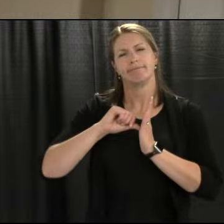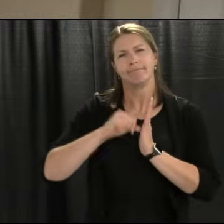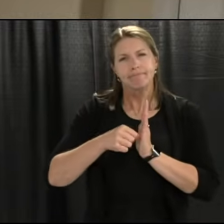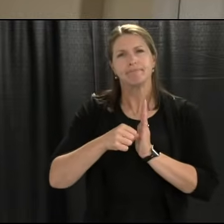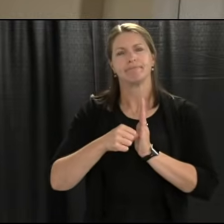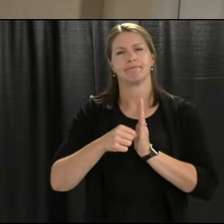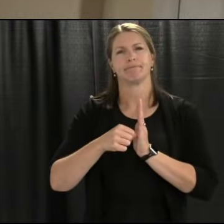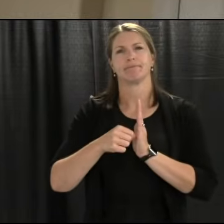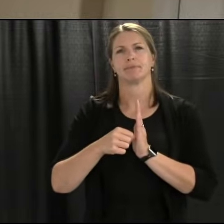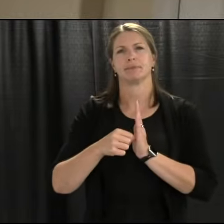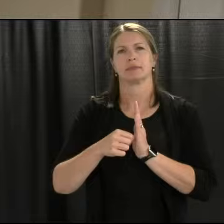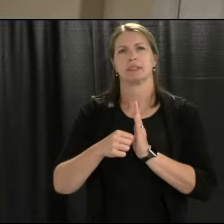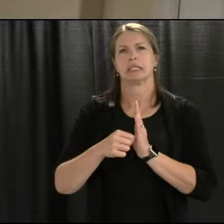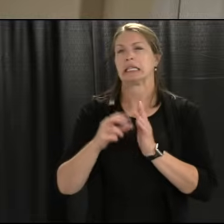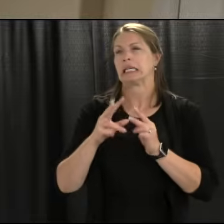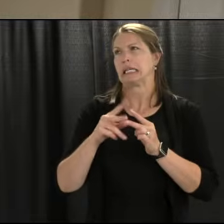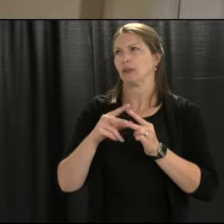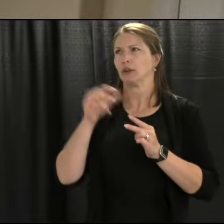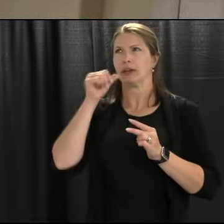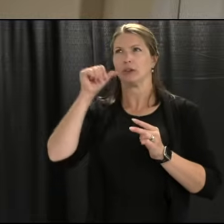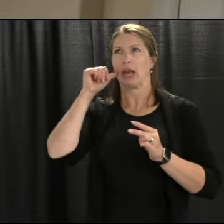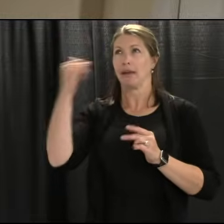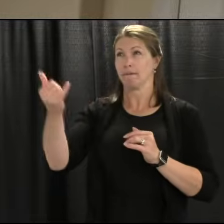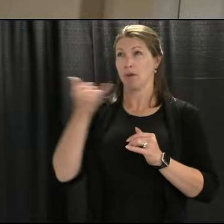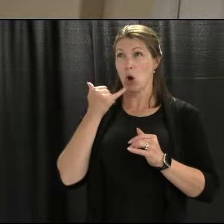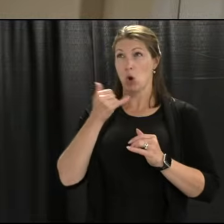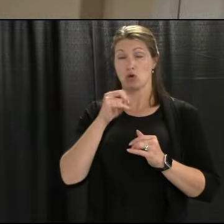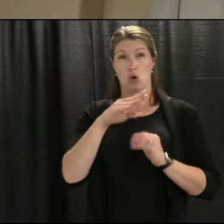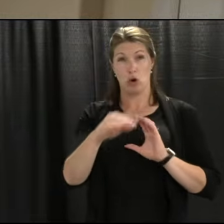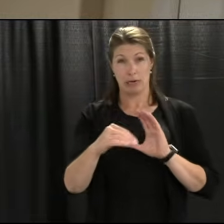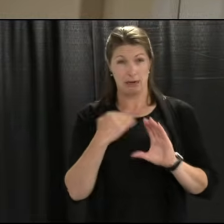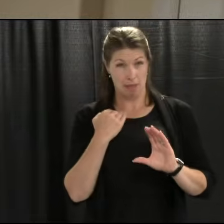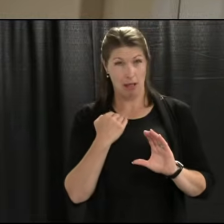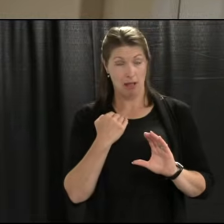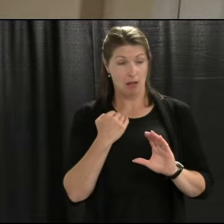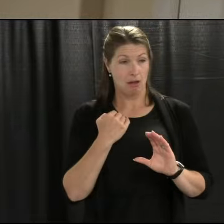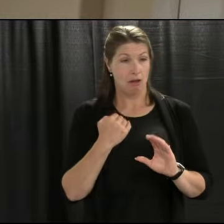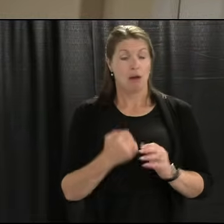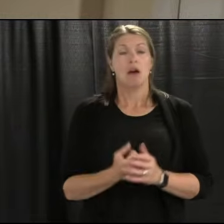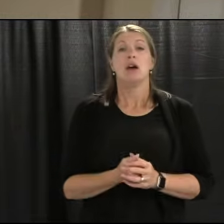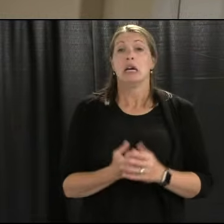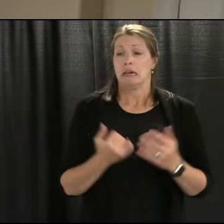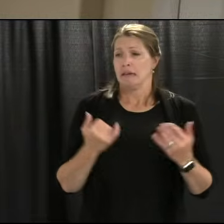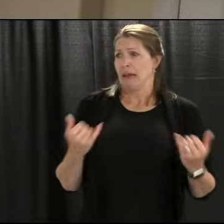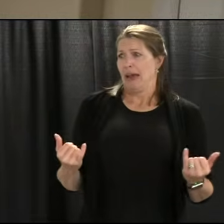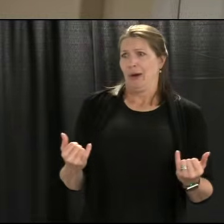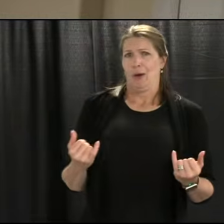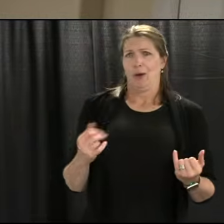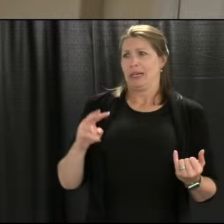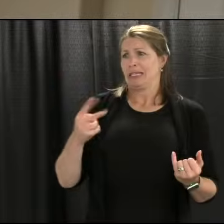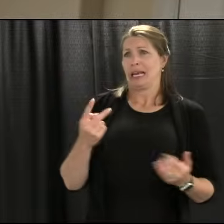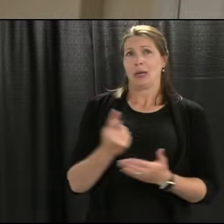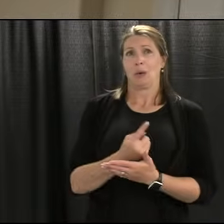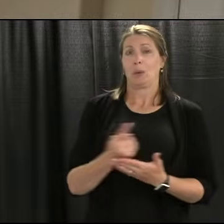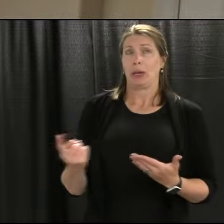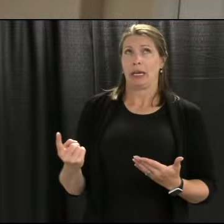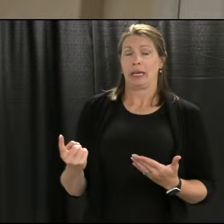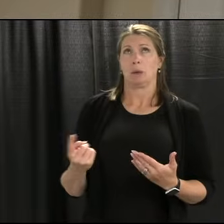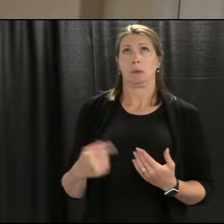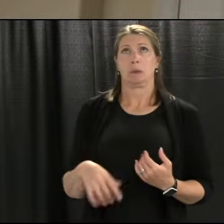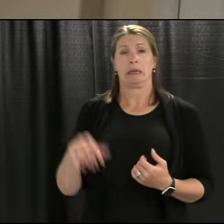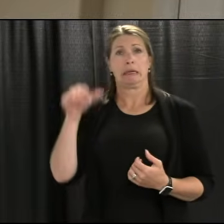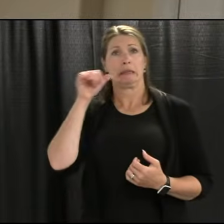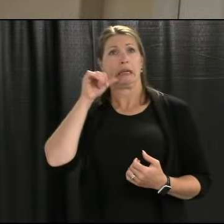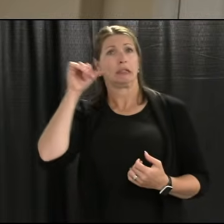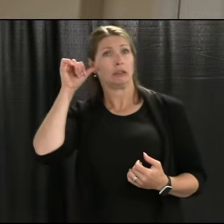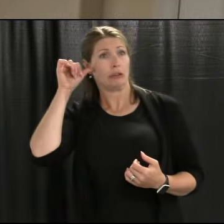to my attention through phone or email yesterday. As the days wear on, I would have to say that yesterday was